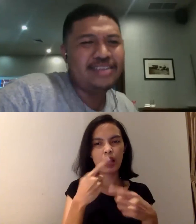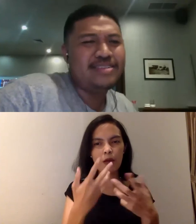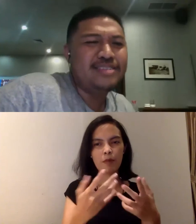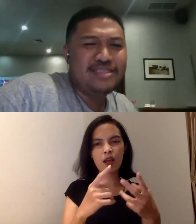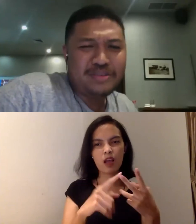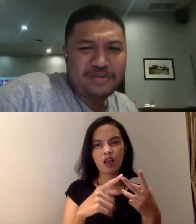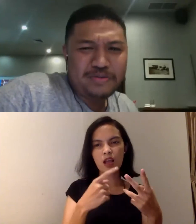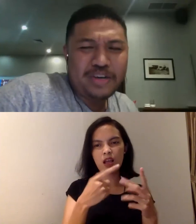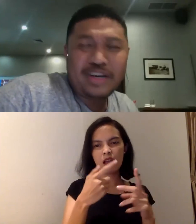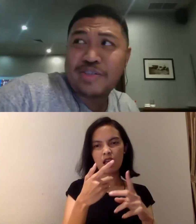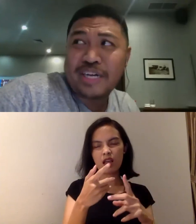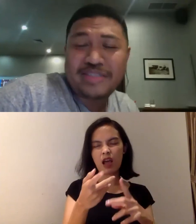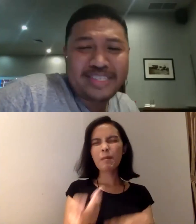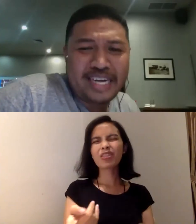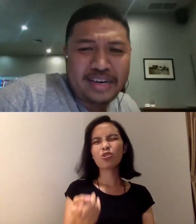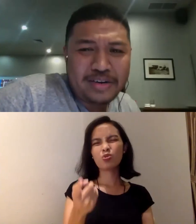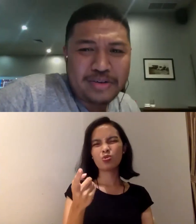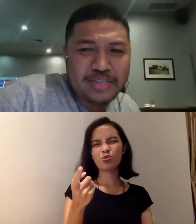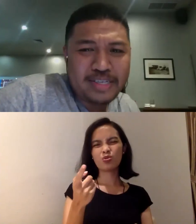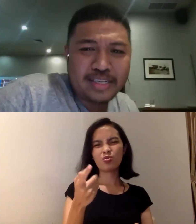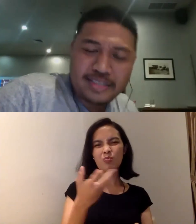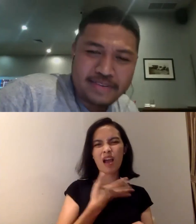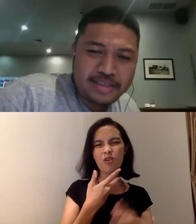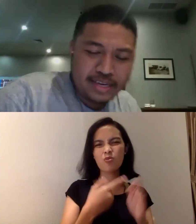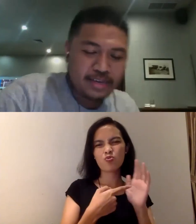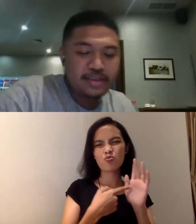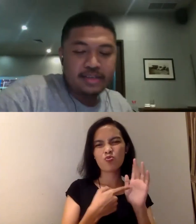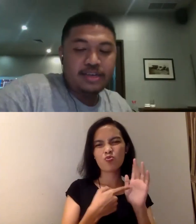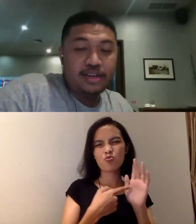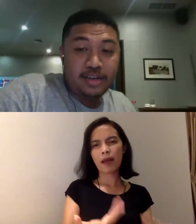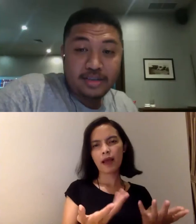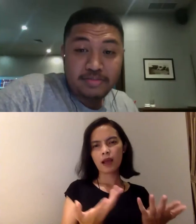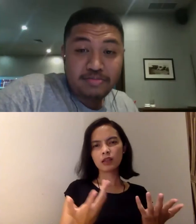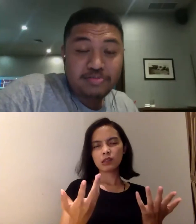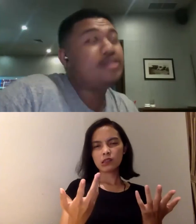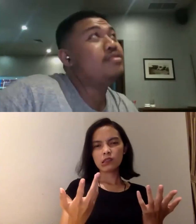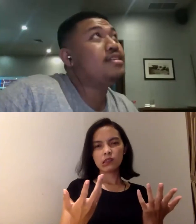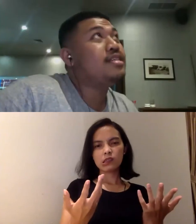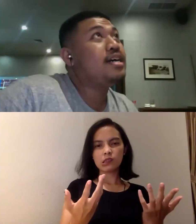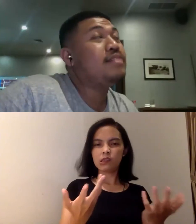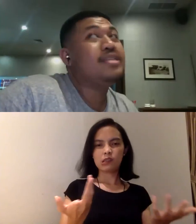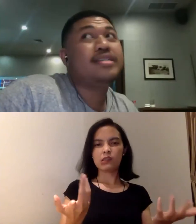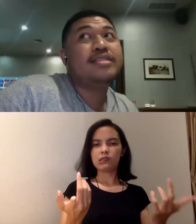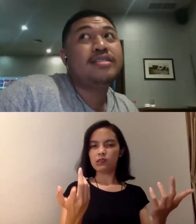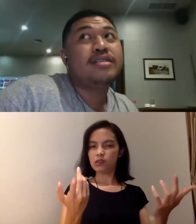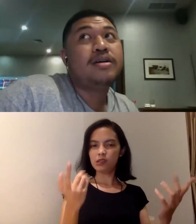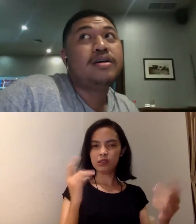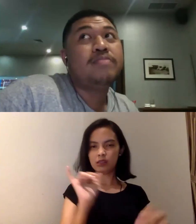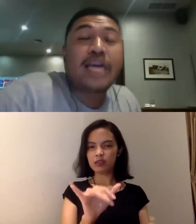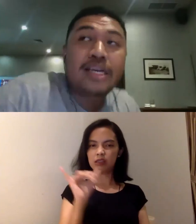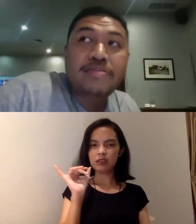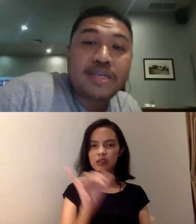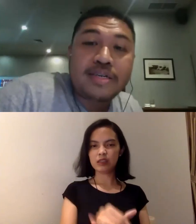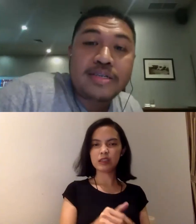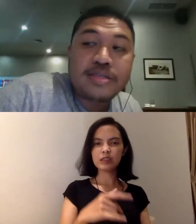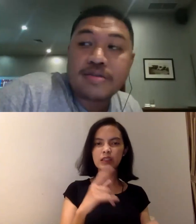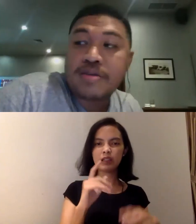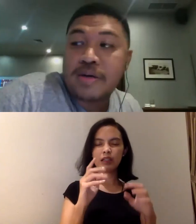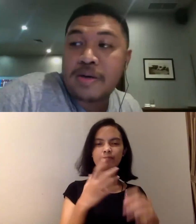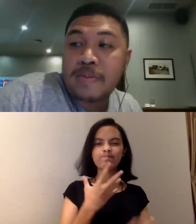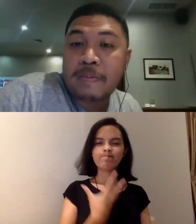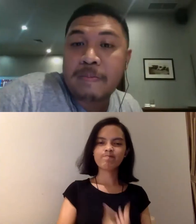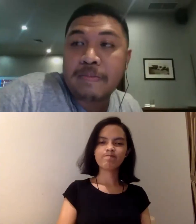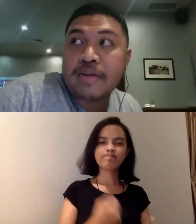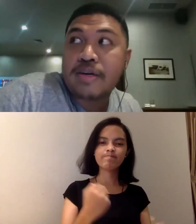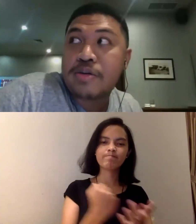like, what are you trying to tell, Khozy, and stuff like that. Because sadly, because